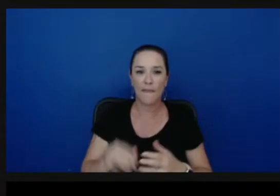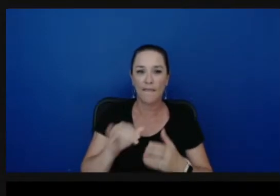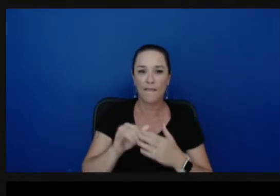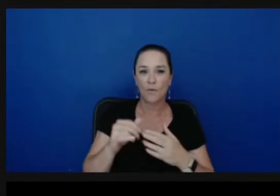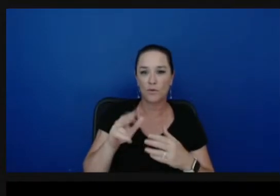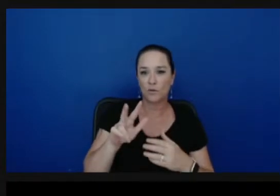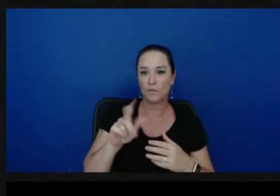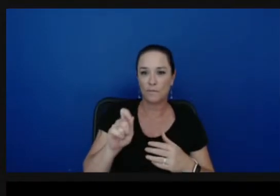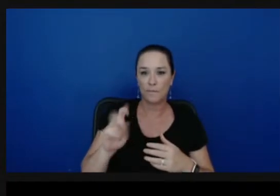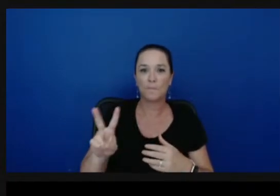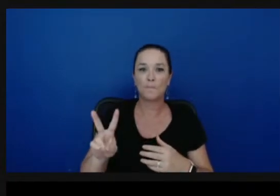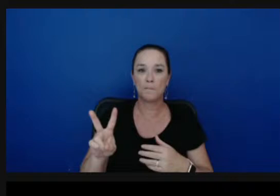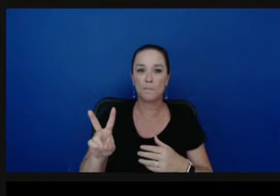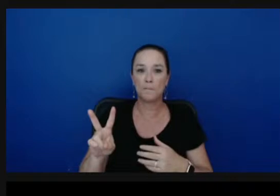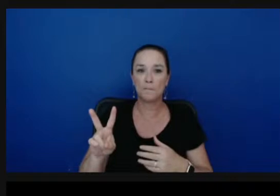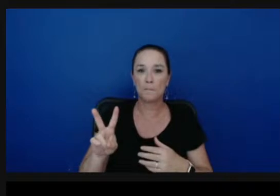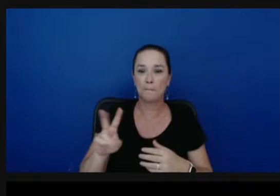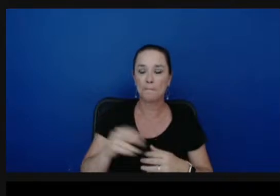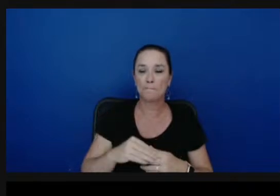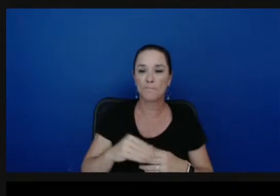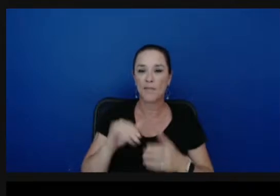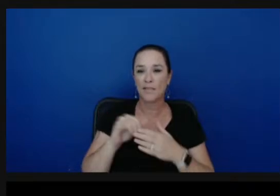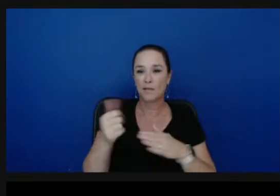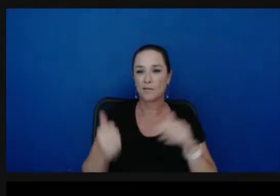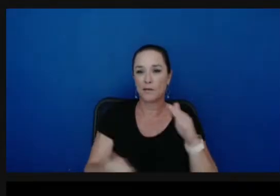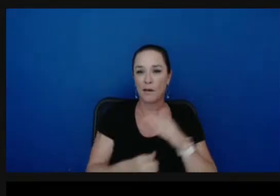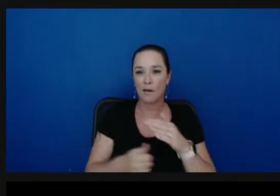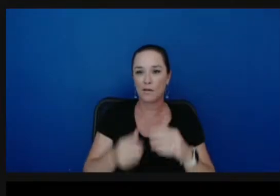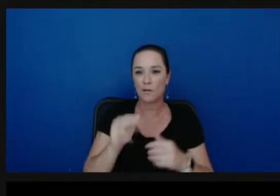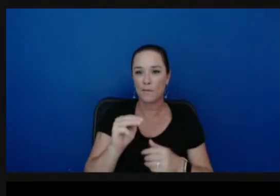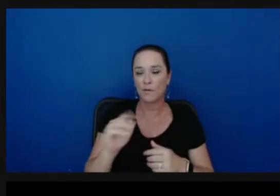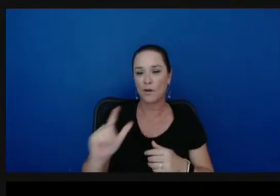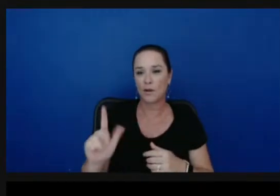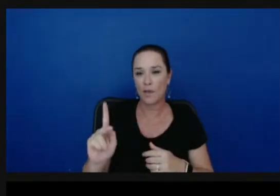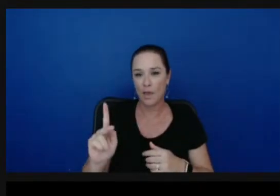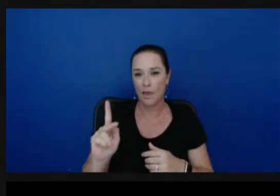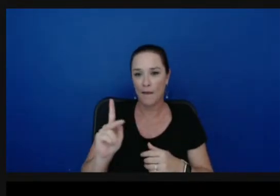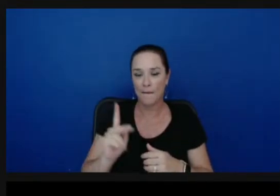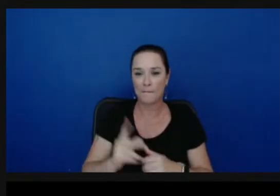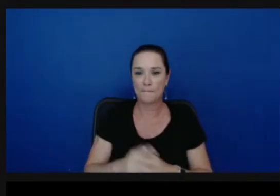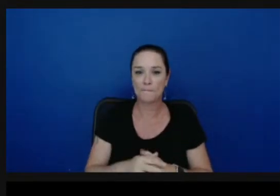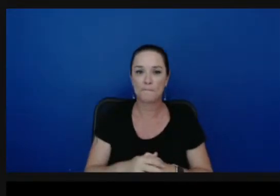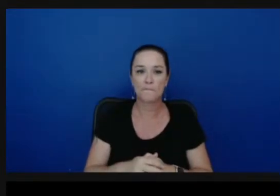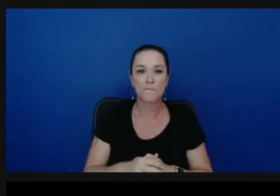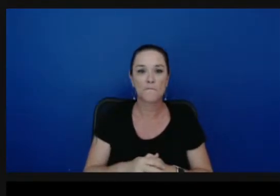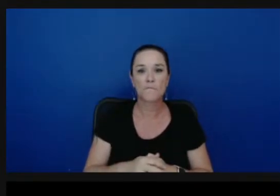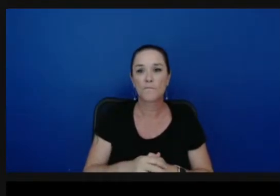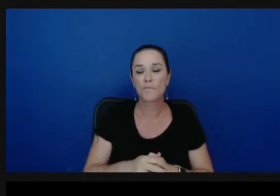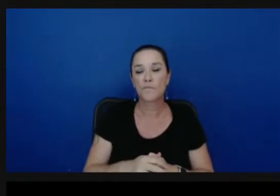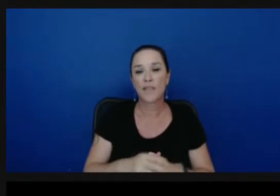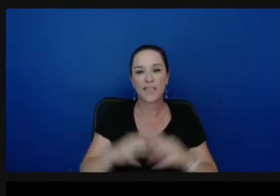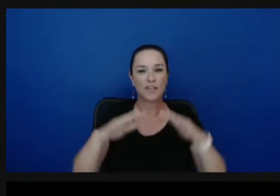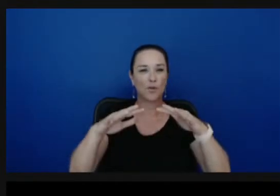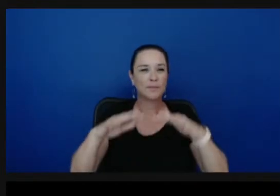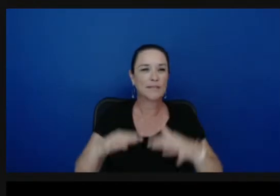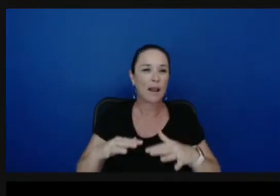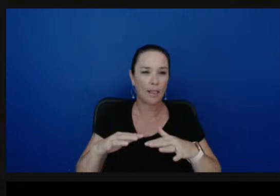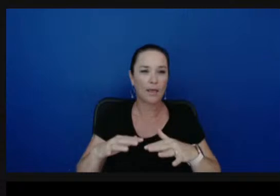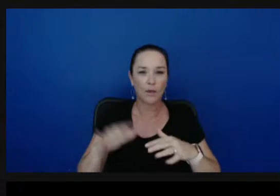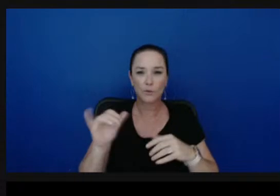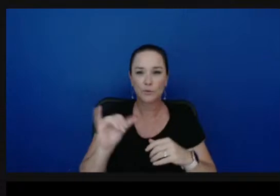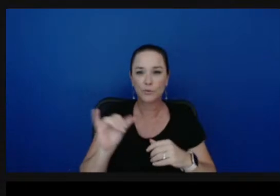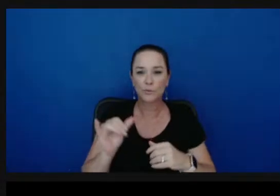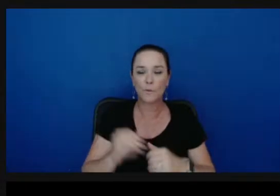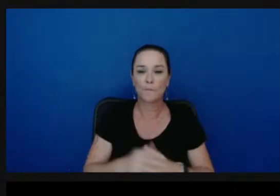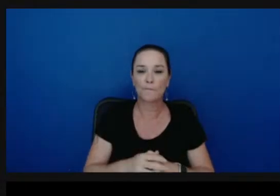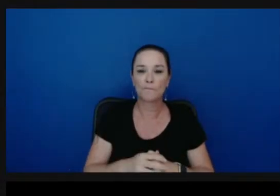That's deep underneath Mauna Kea, one of those settling events. We have another 3.2. This one is